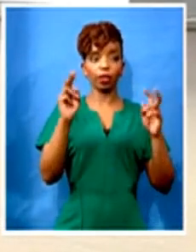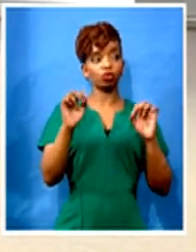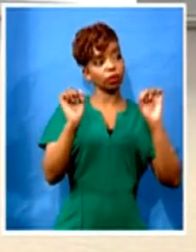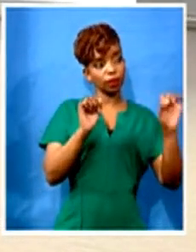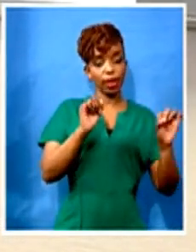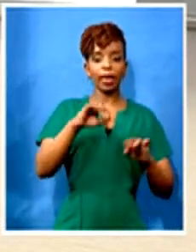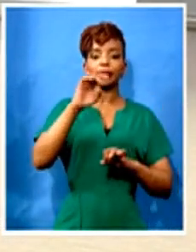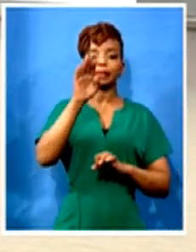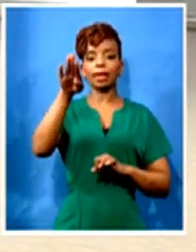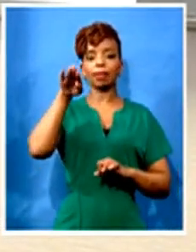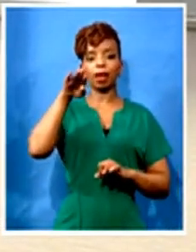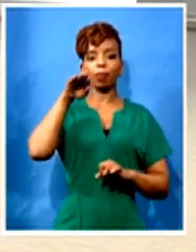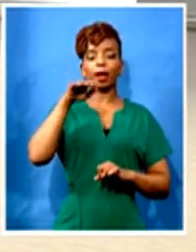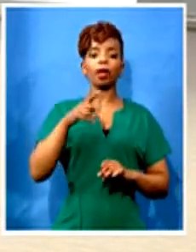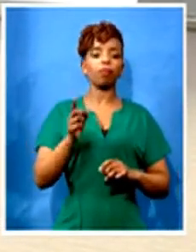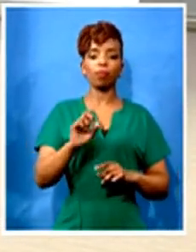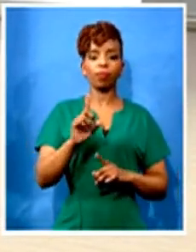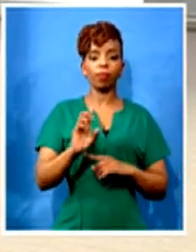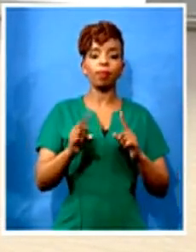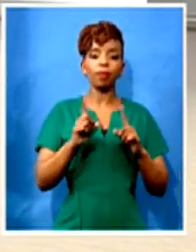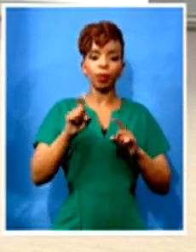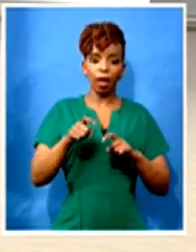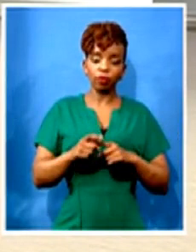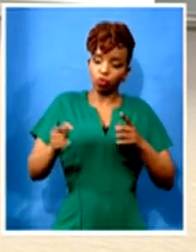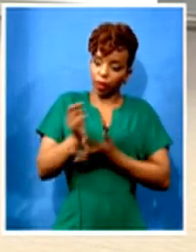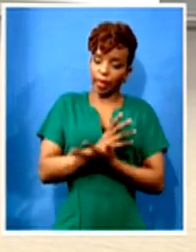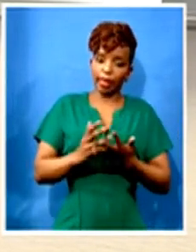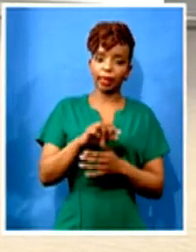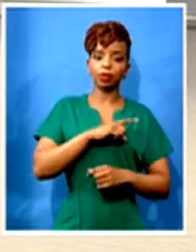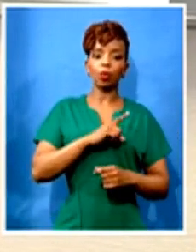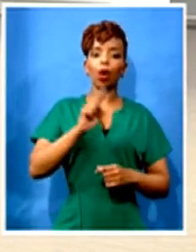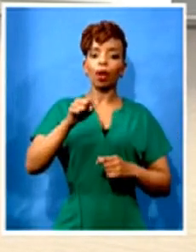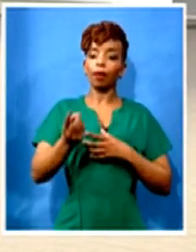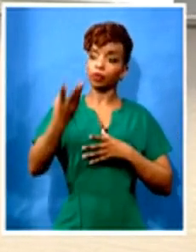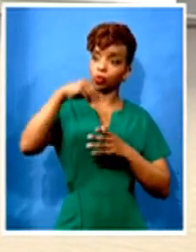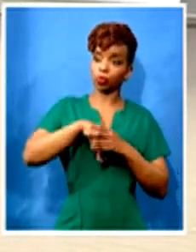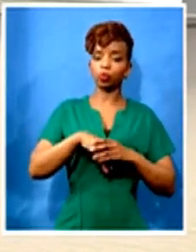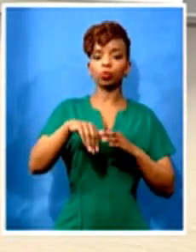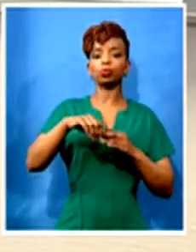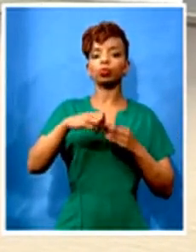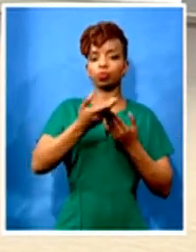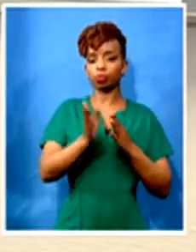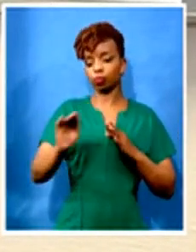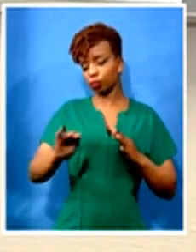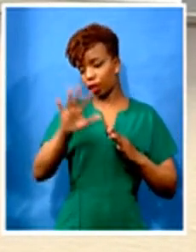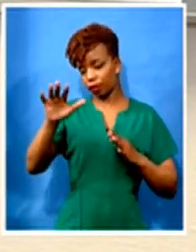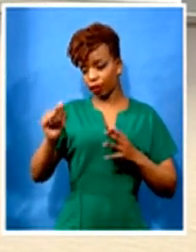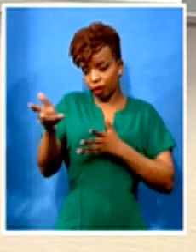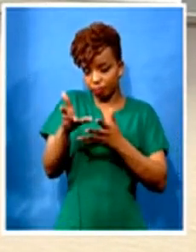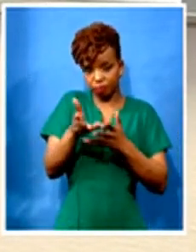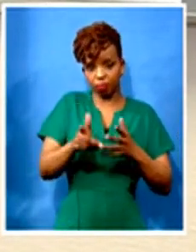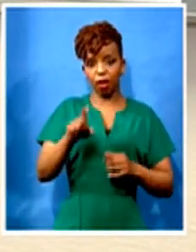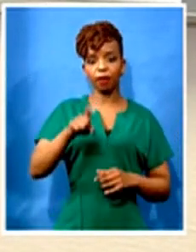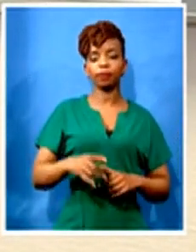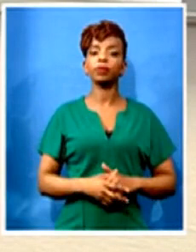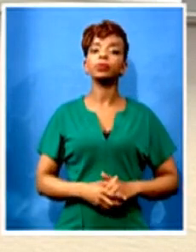engage, because we need to engage with the rest of Africa. What have your engagements been like with other political formations, opposition political formations in